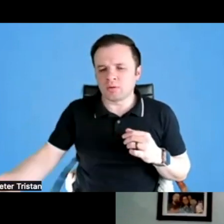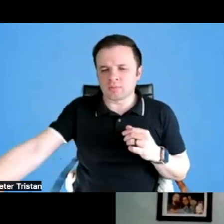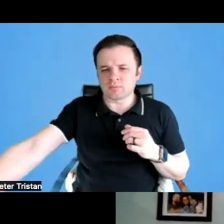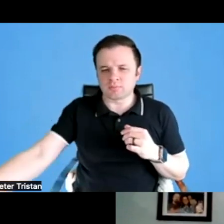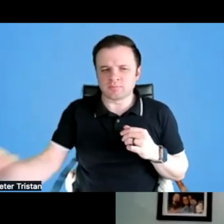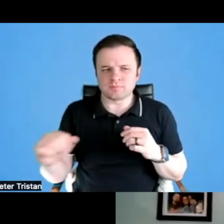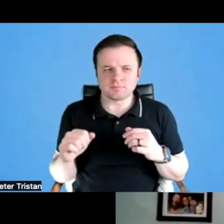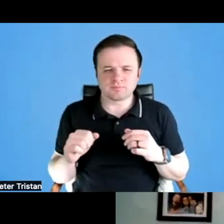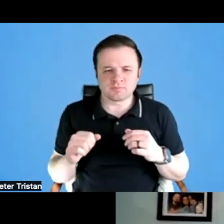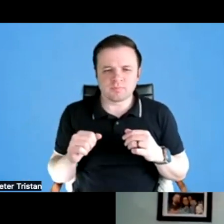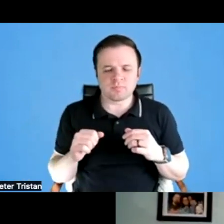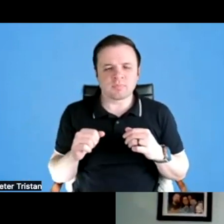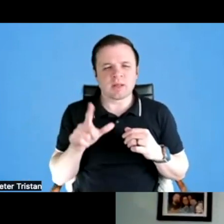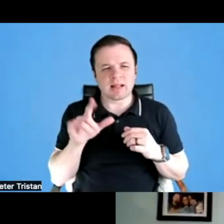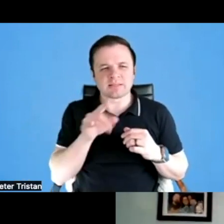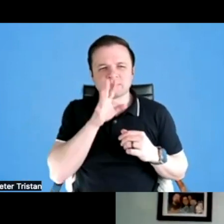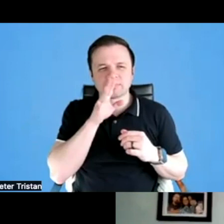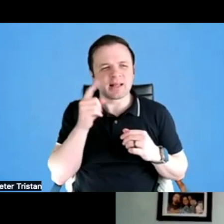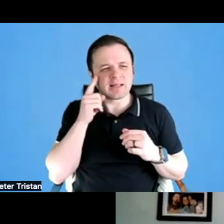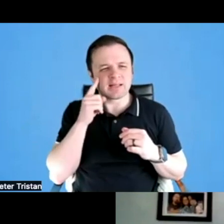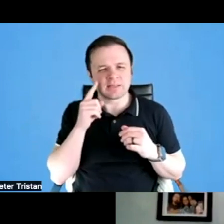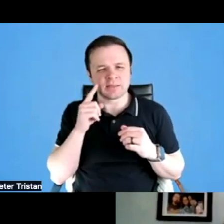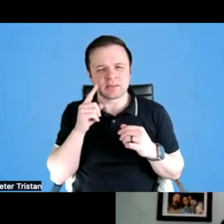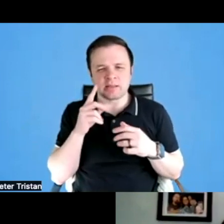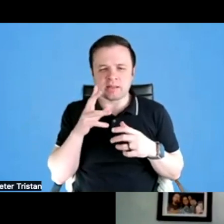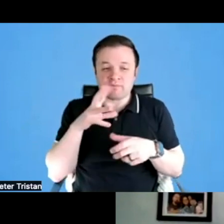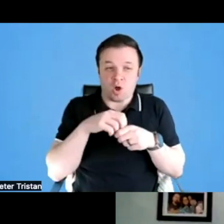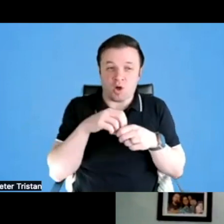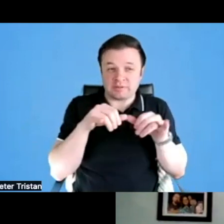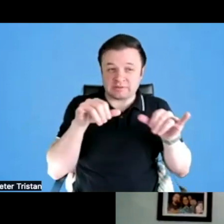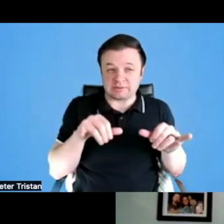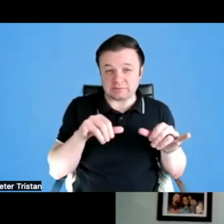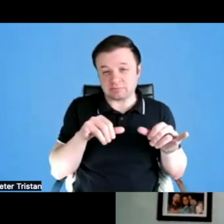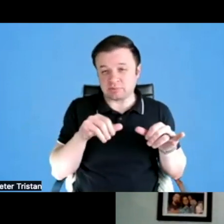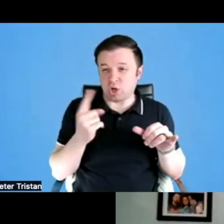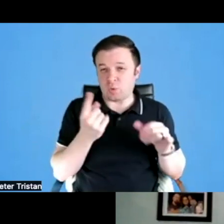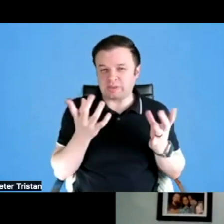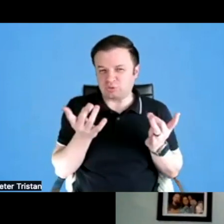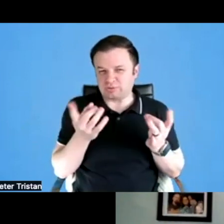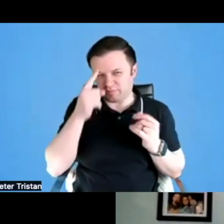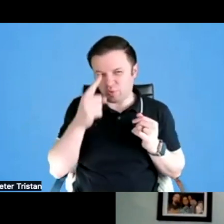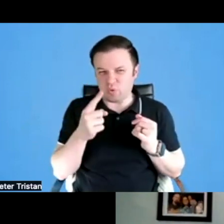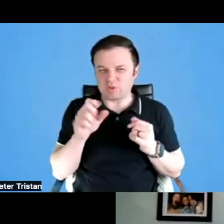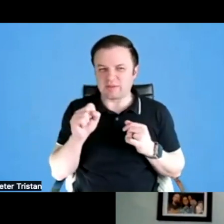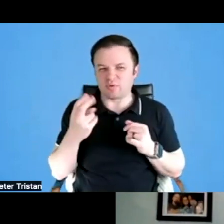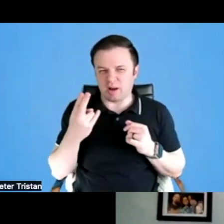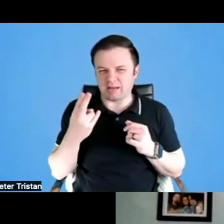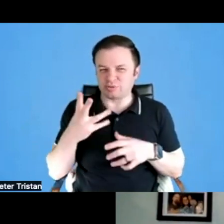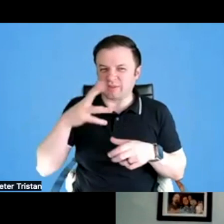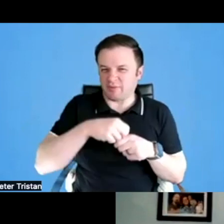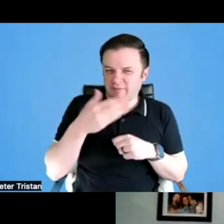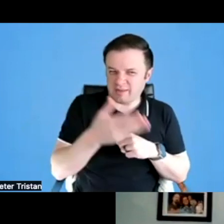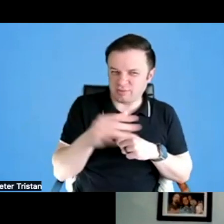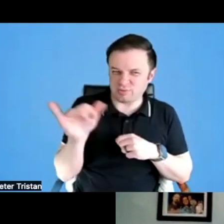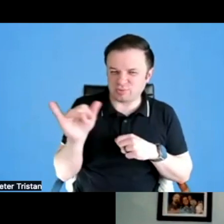think the issues about kind of being a part of systems is always a tricky place for Safe Horizon to exist. And one of the things